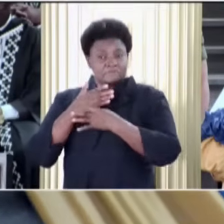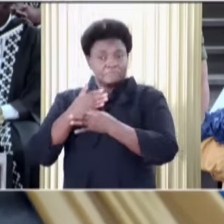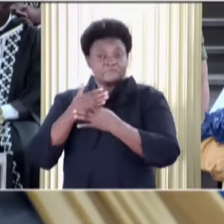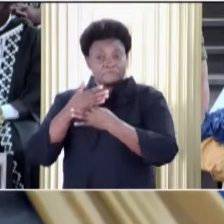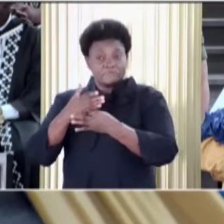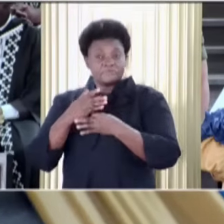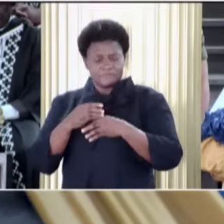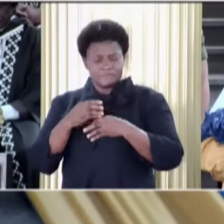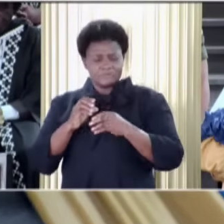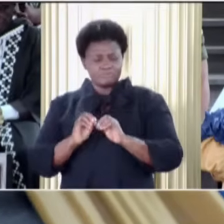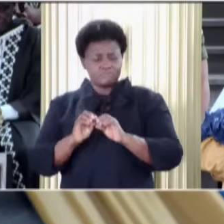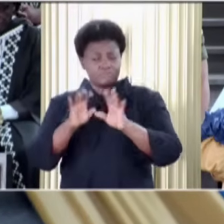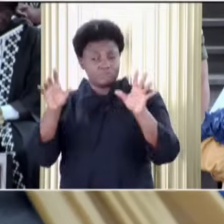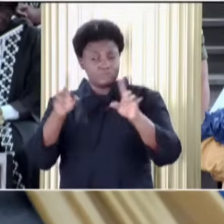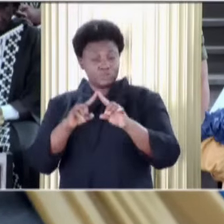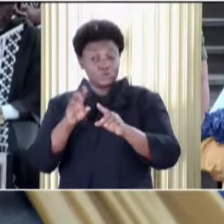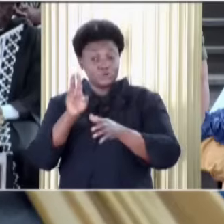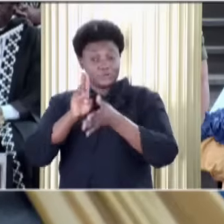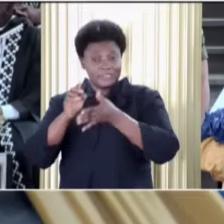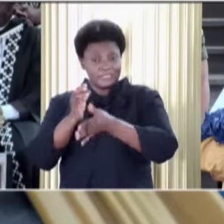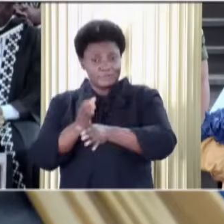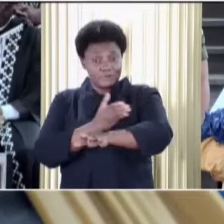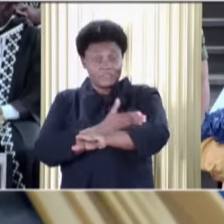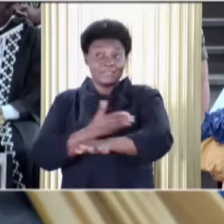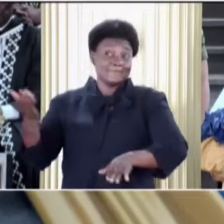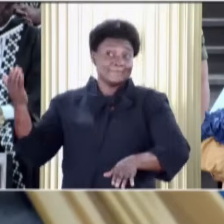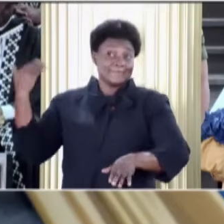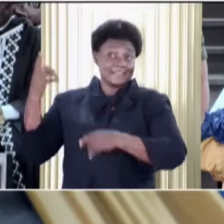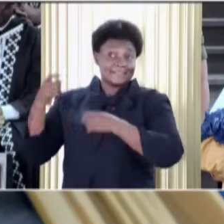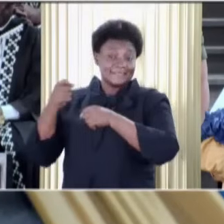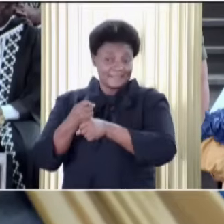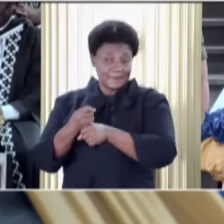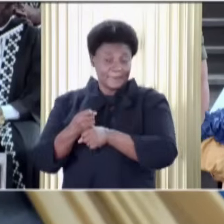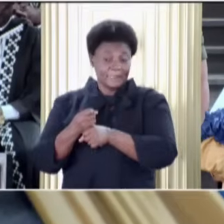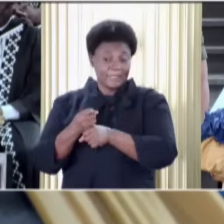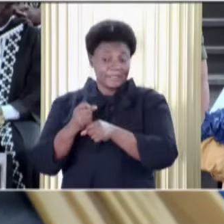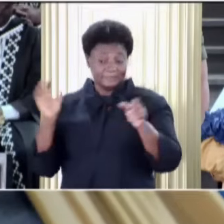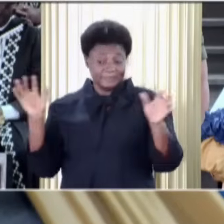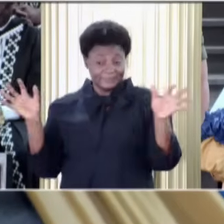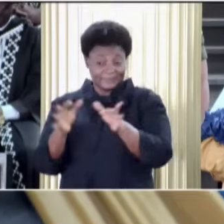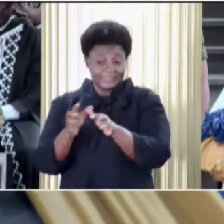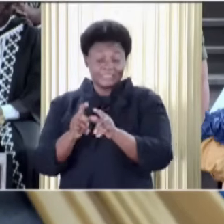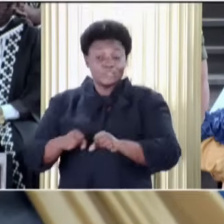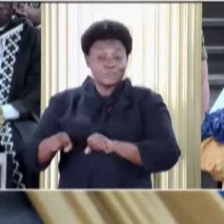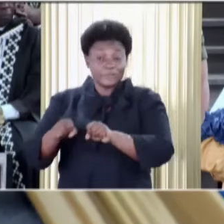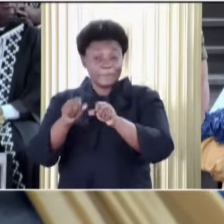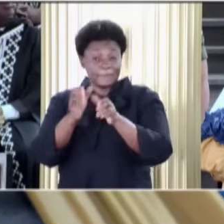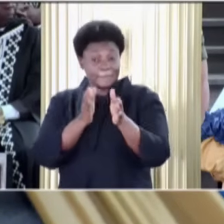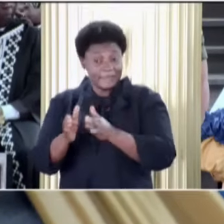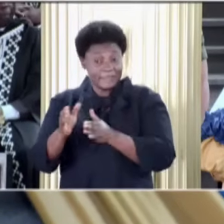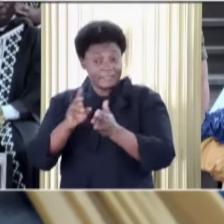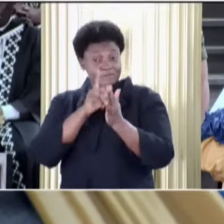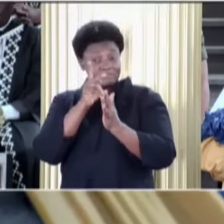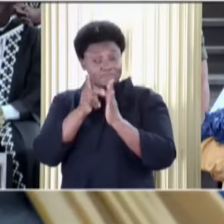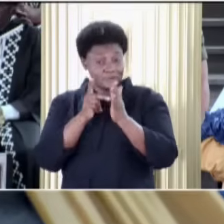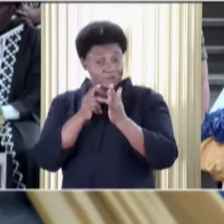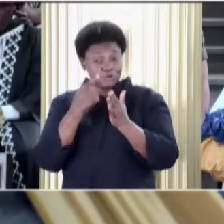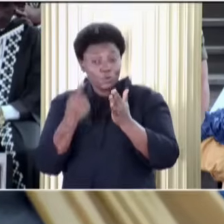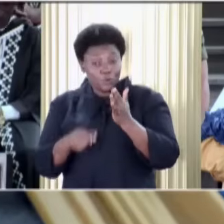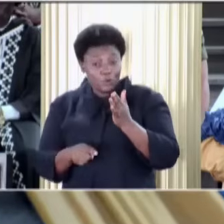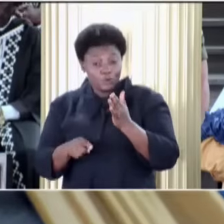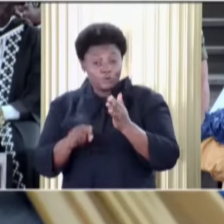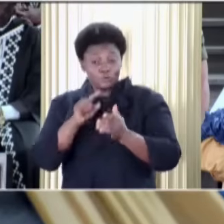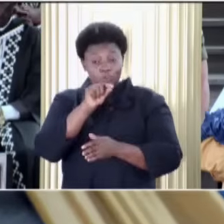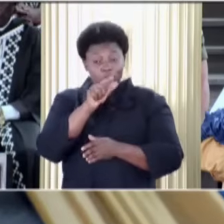the university's progress over the past year, guided by our strategic plan for the period 2024